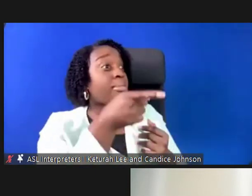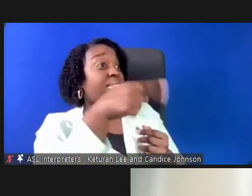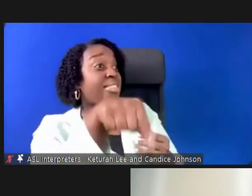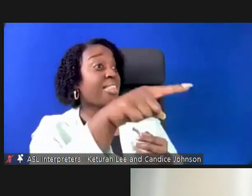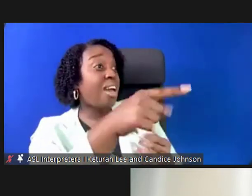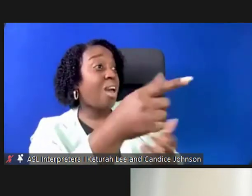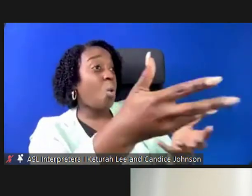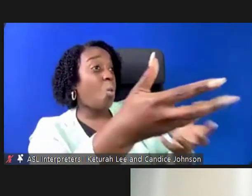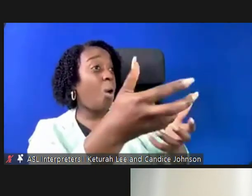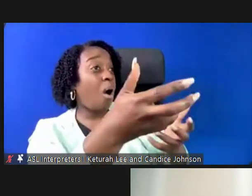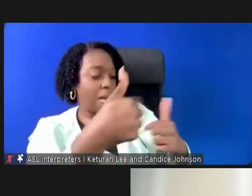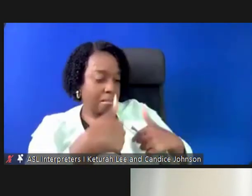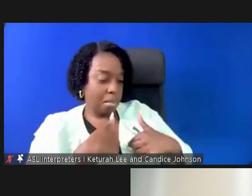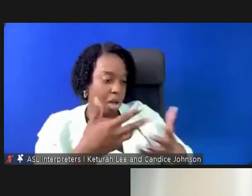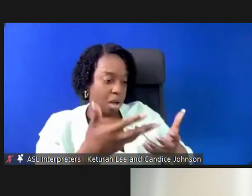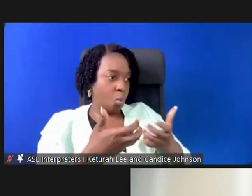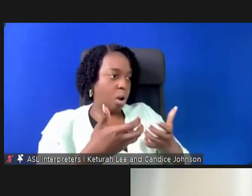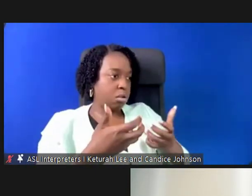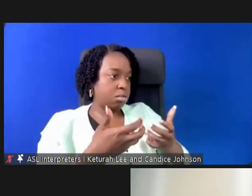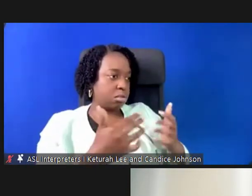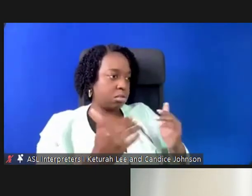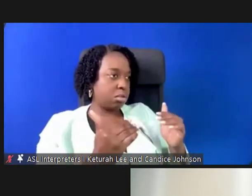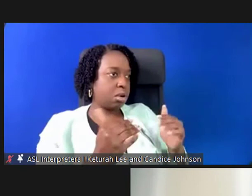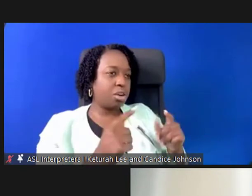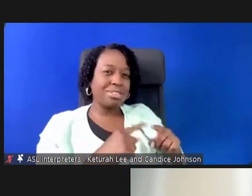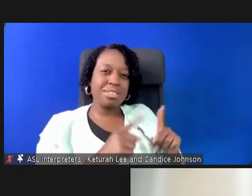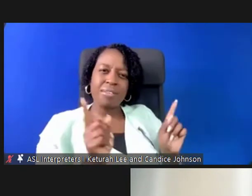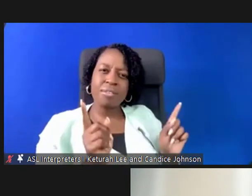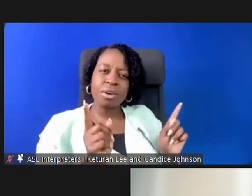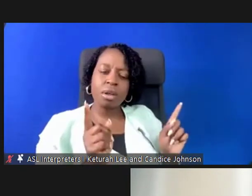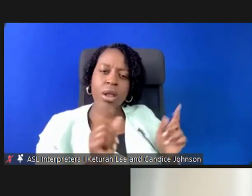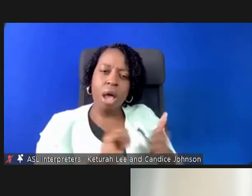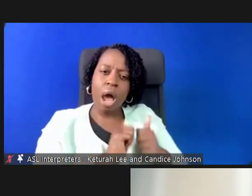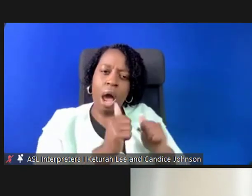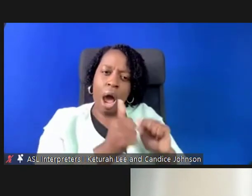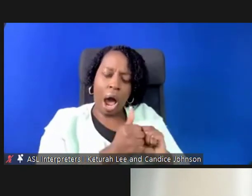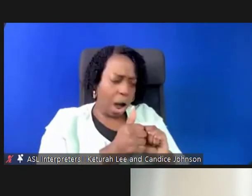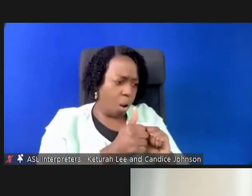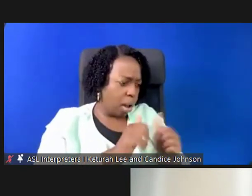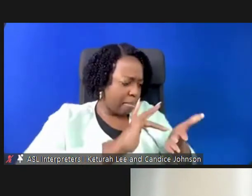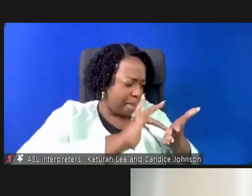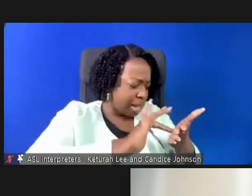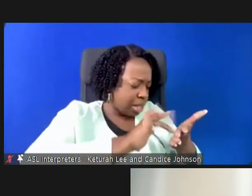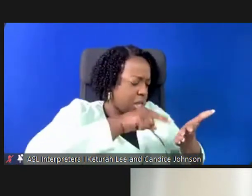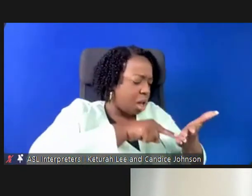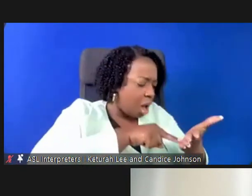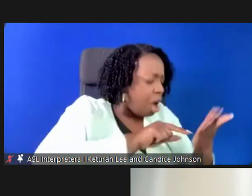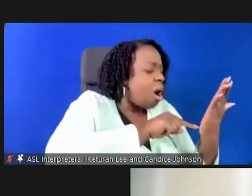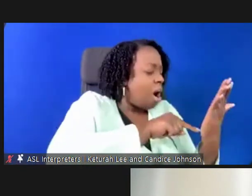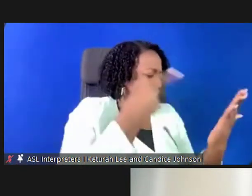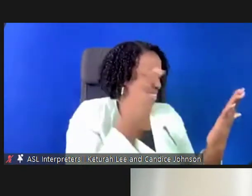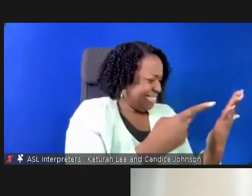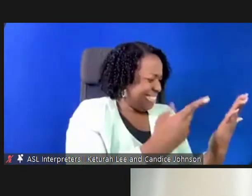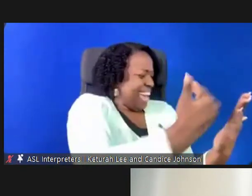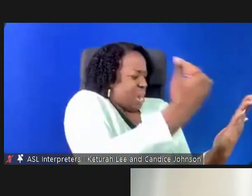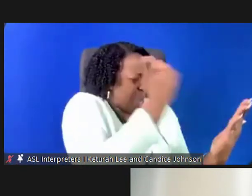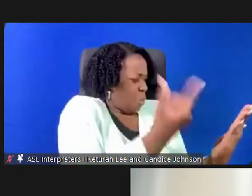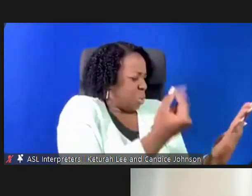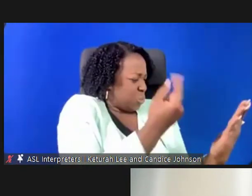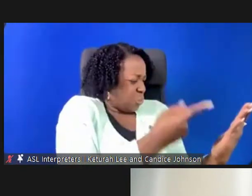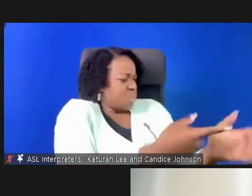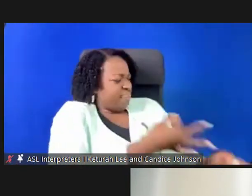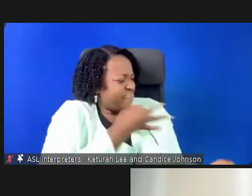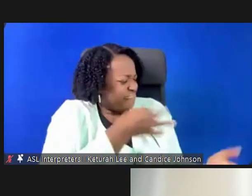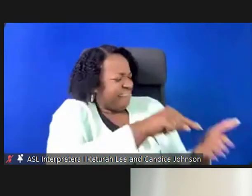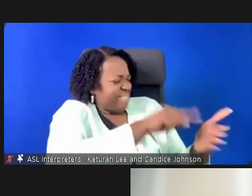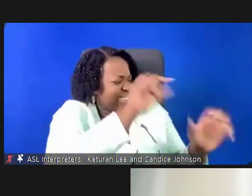expand my lens to be open and hear what really is that person's resources and the areas that where we can